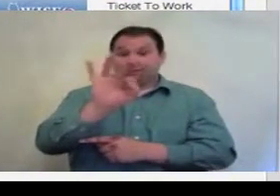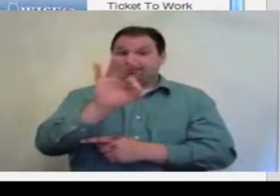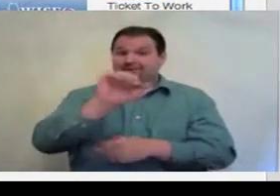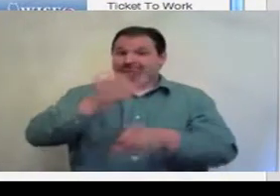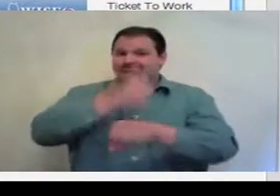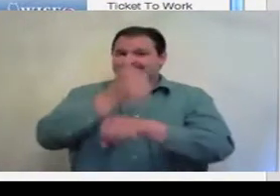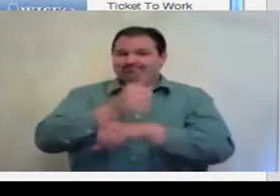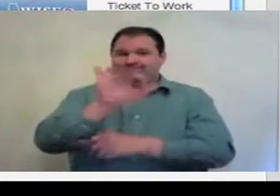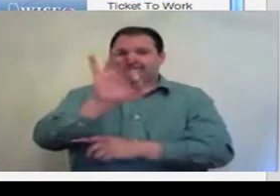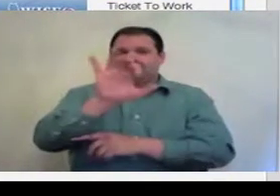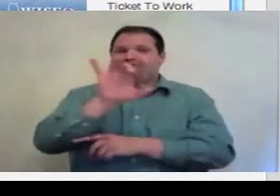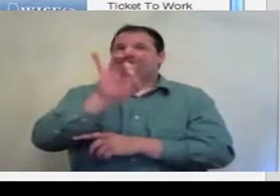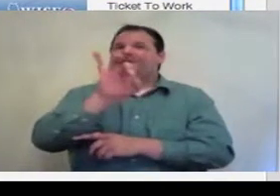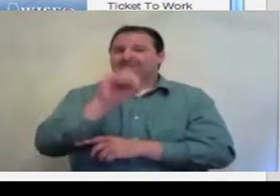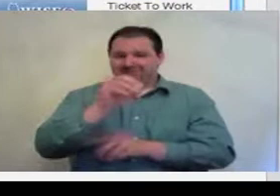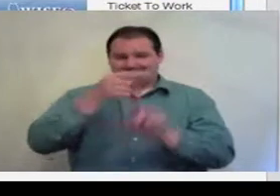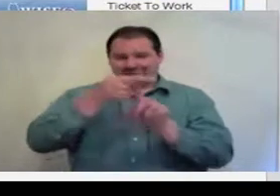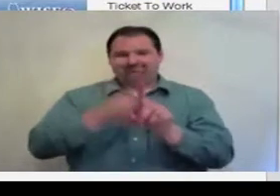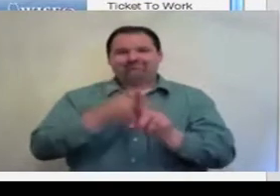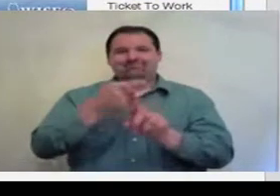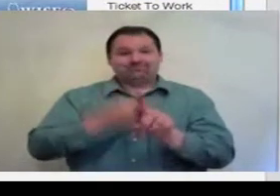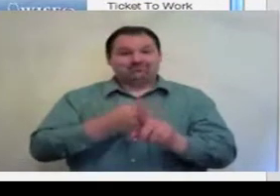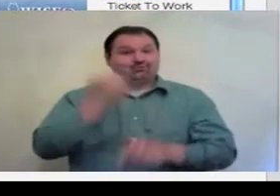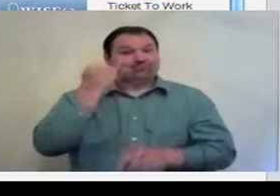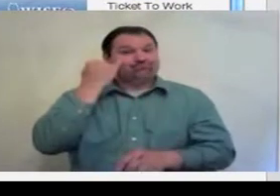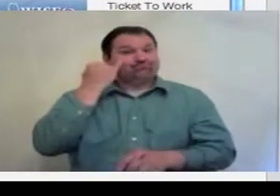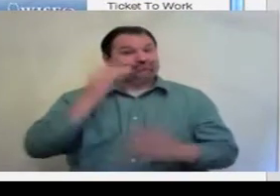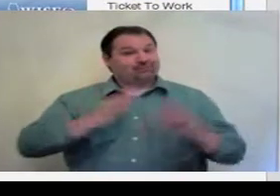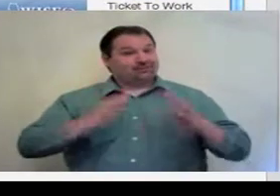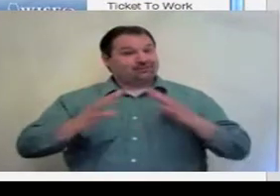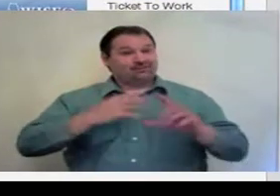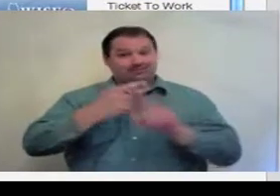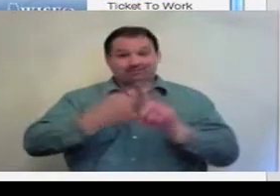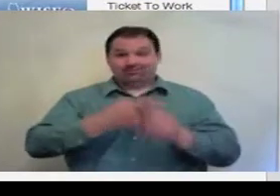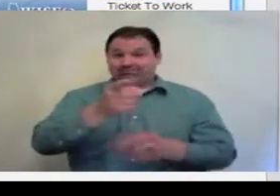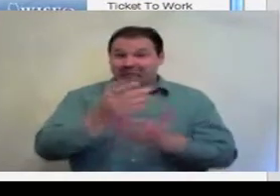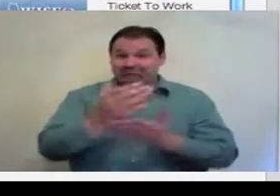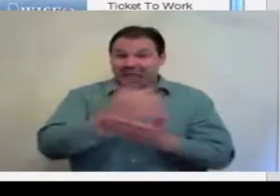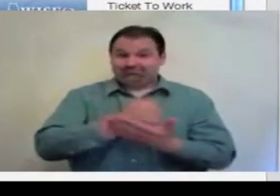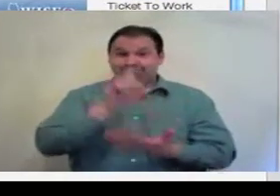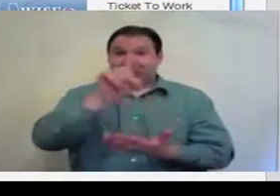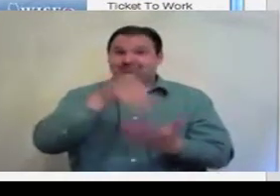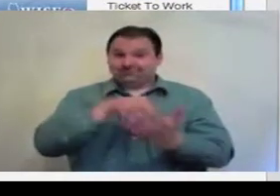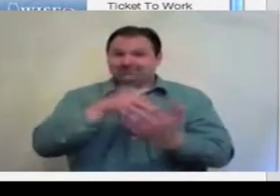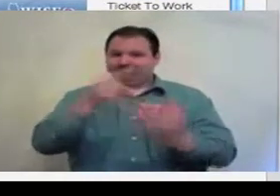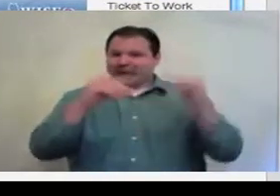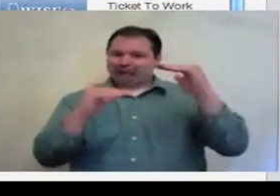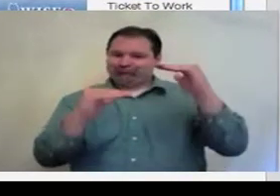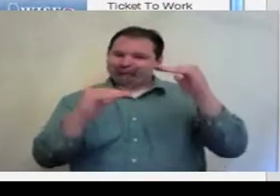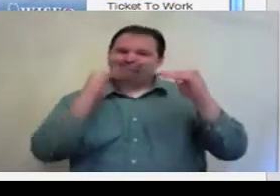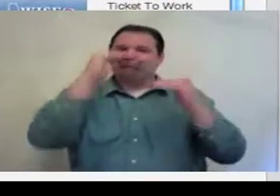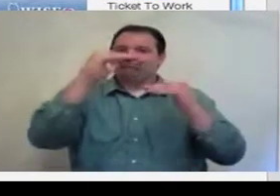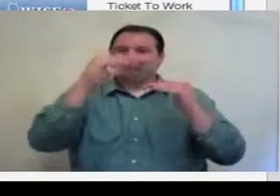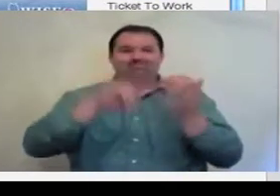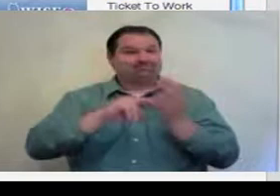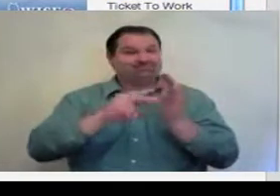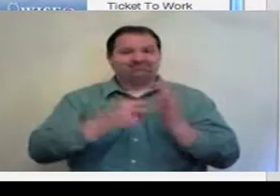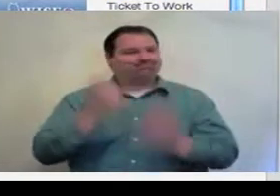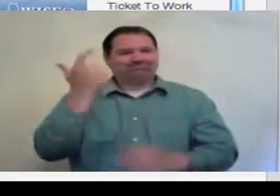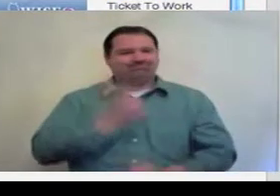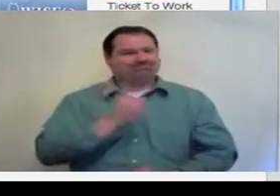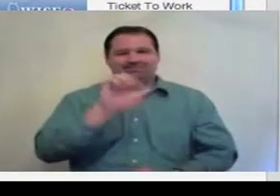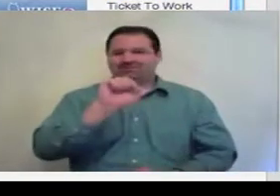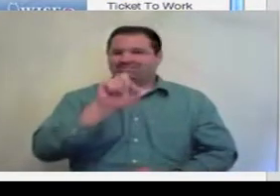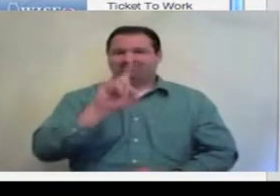2009 is $980. So if during those holiday months you earned $1,000, you'd be over that level. You wouldn't qualify to